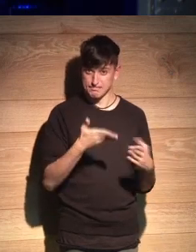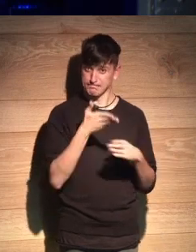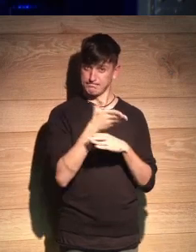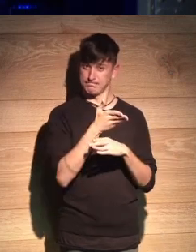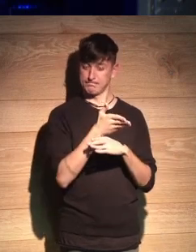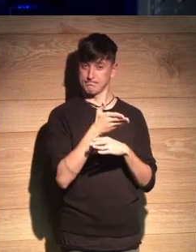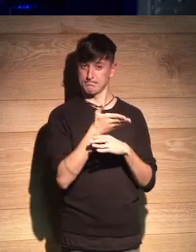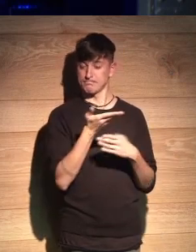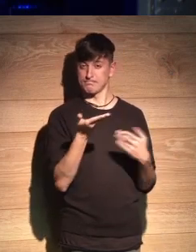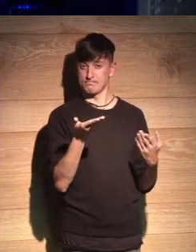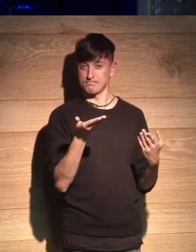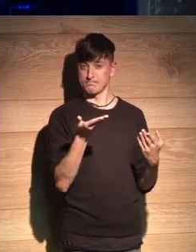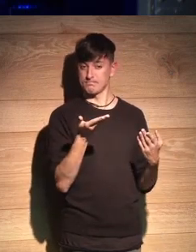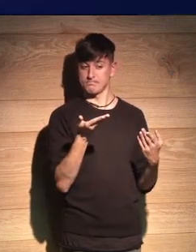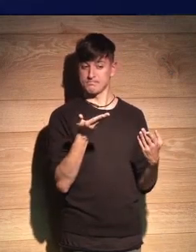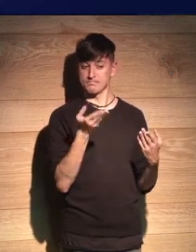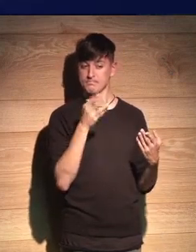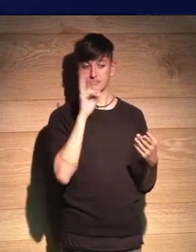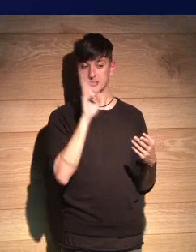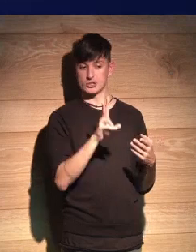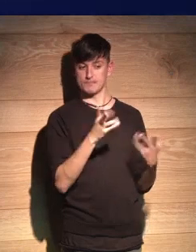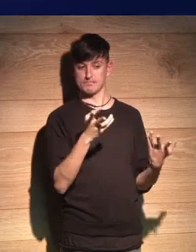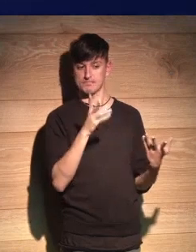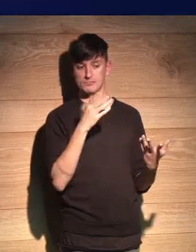So when we